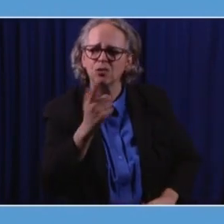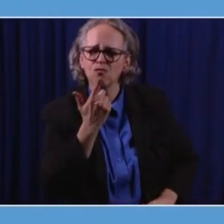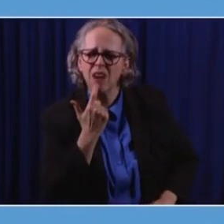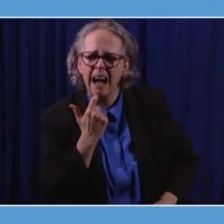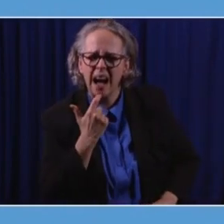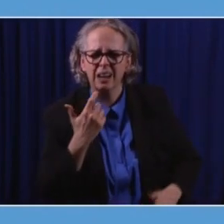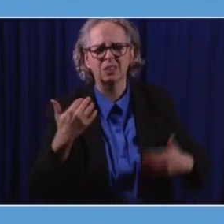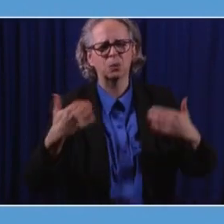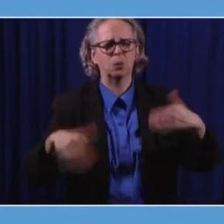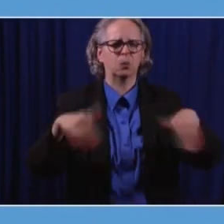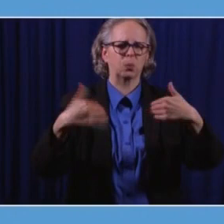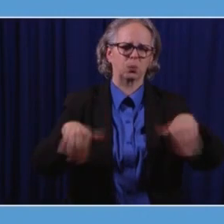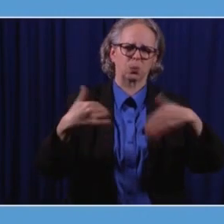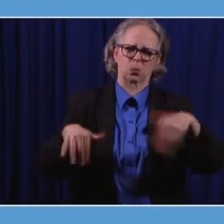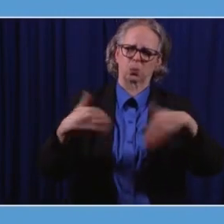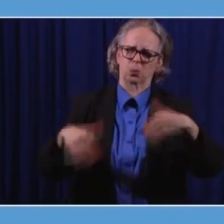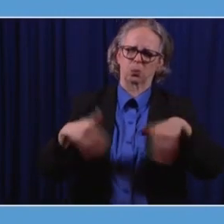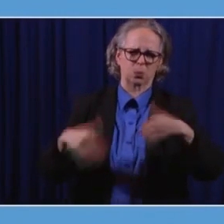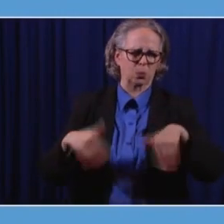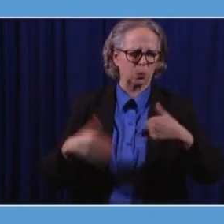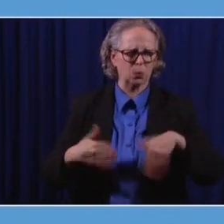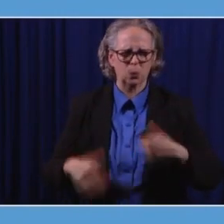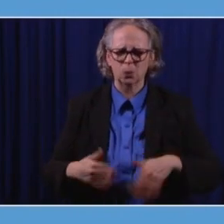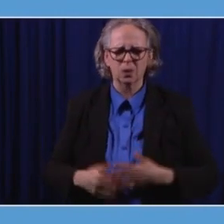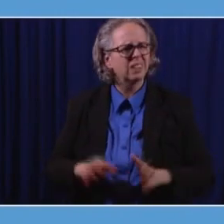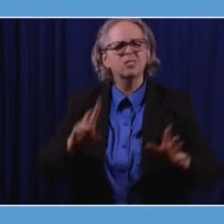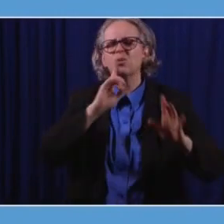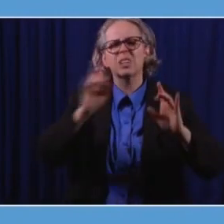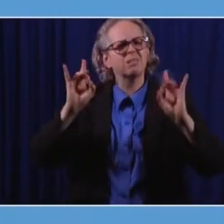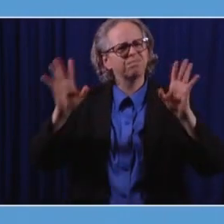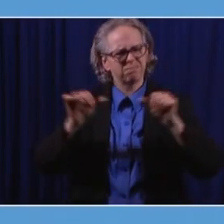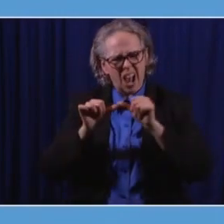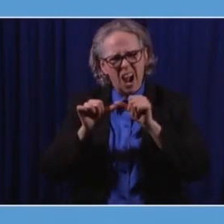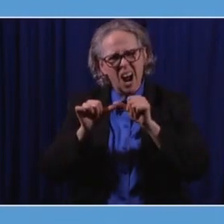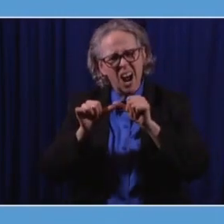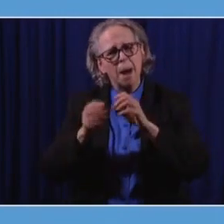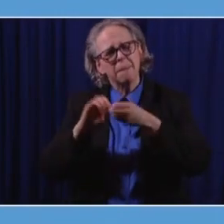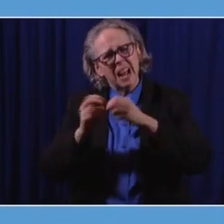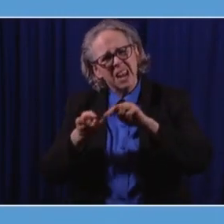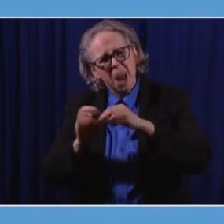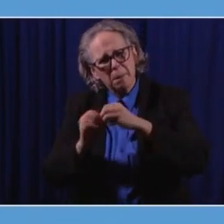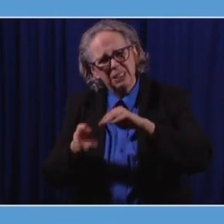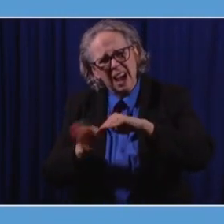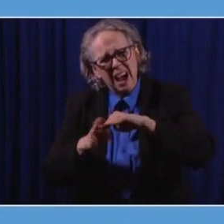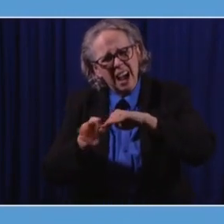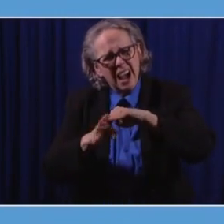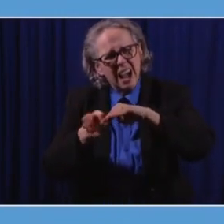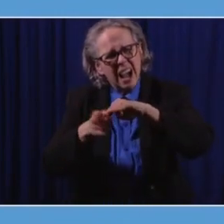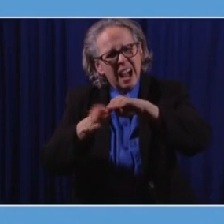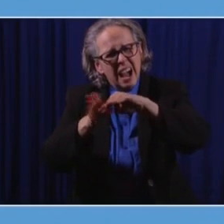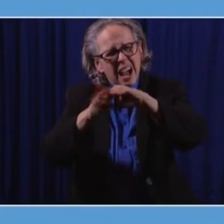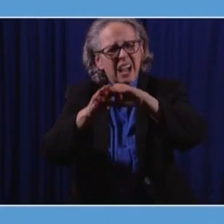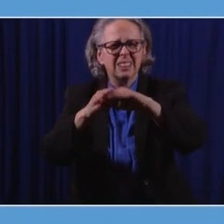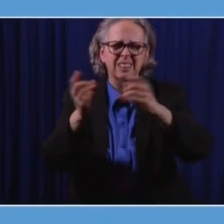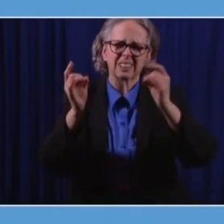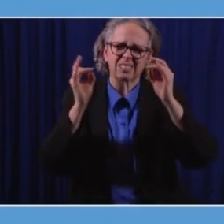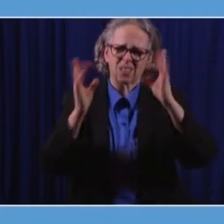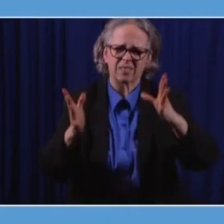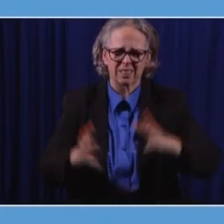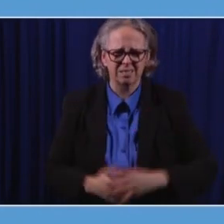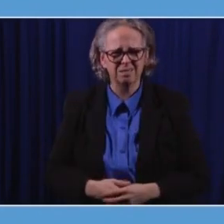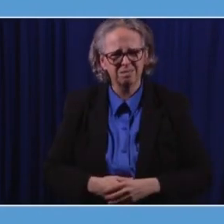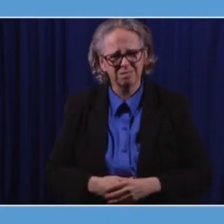since August, when we saw a lull in cases, as you can see from what's happened with this